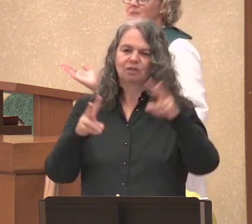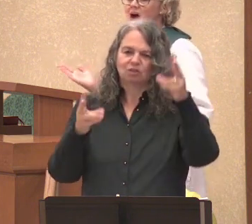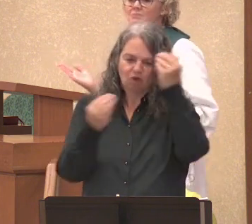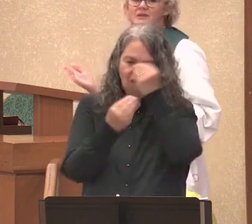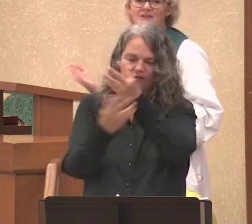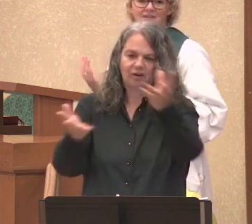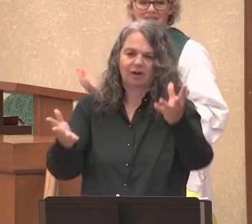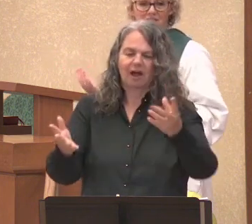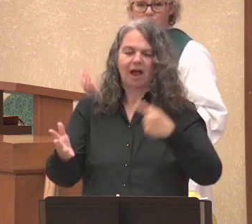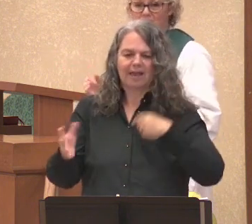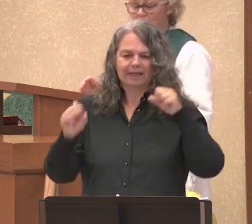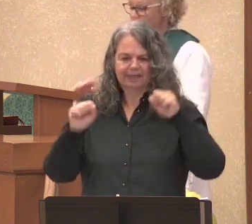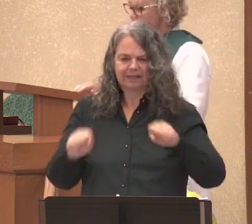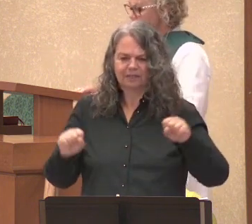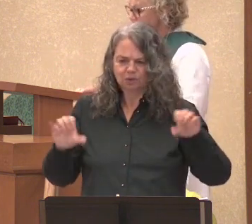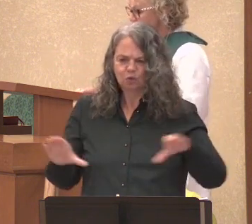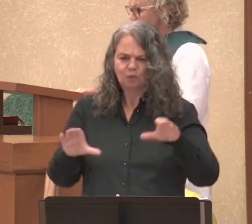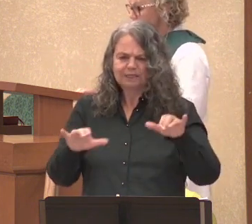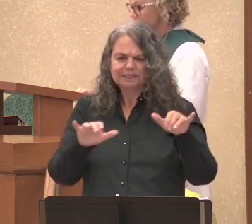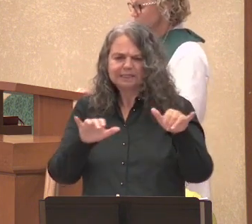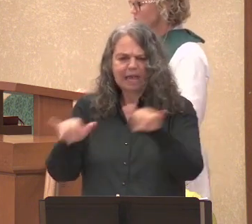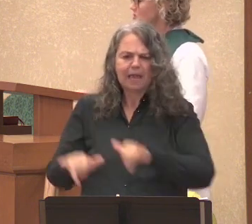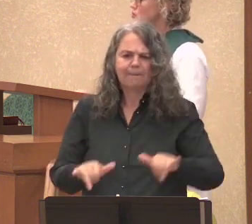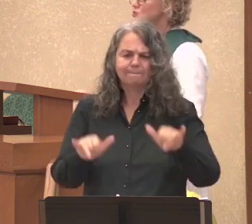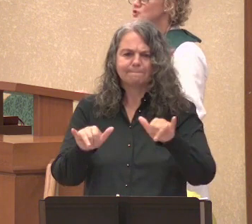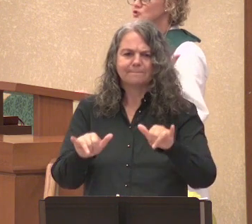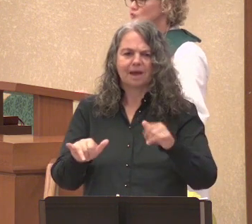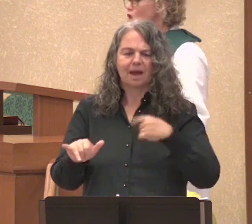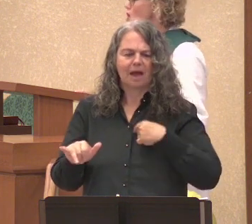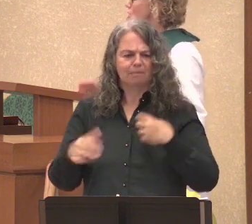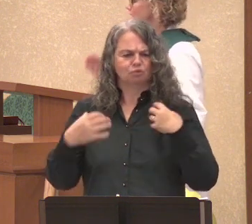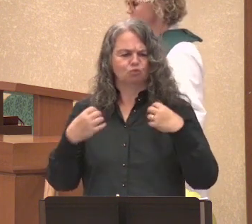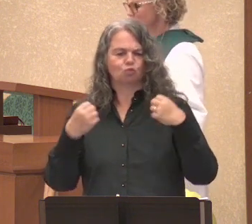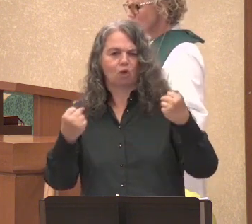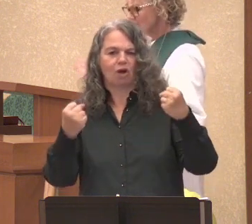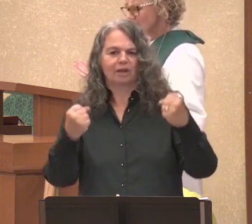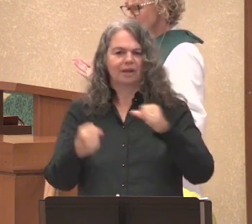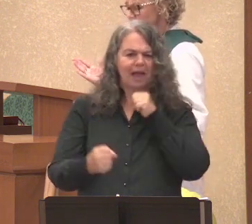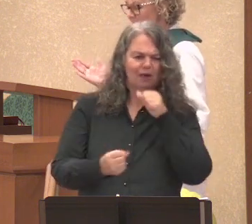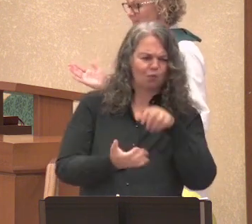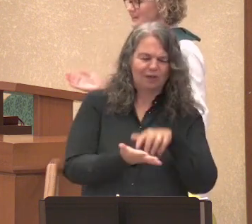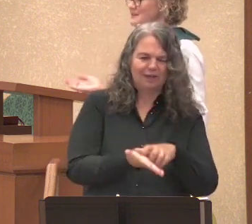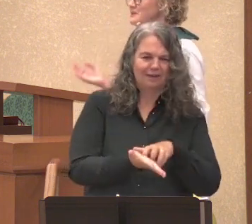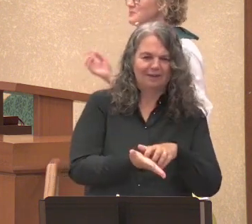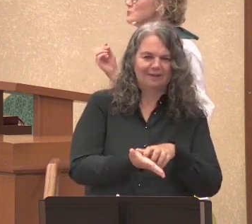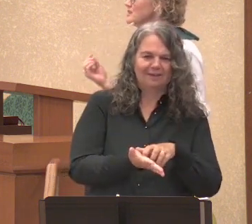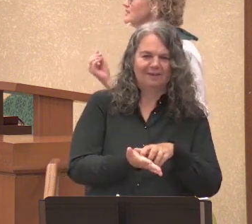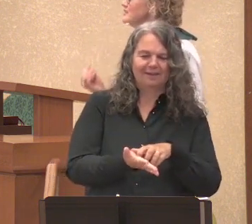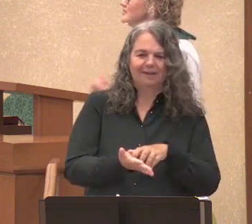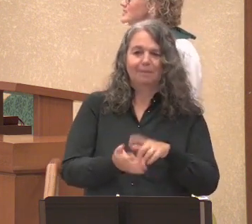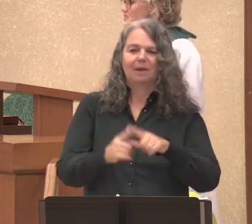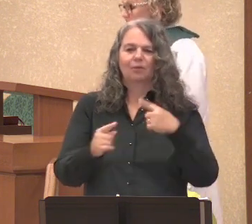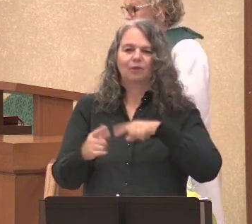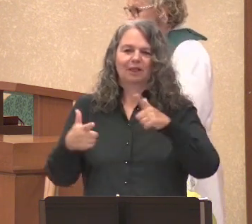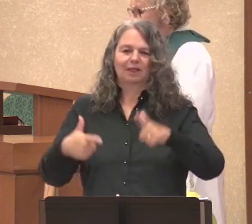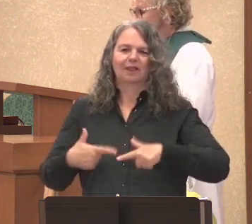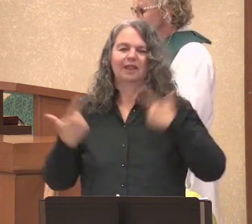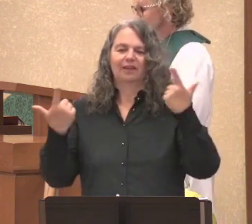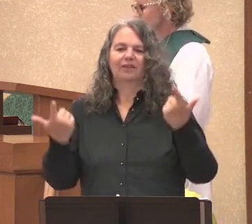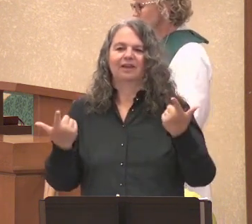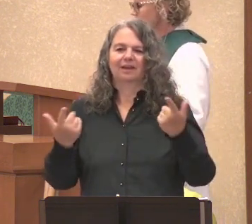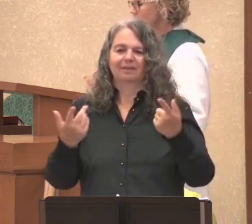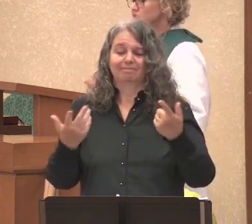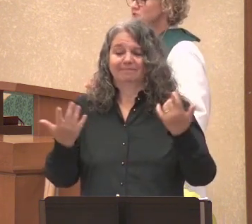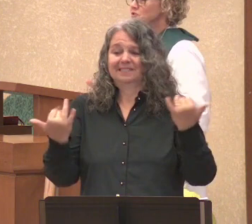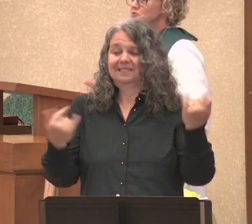can keep up, not drag behind, someone who is strong, not weak. But we live in a society